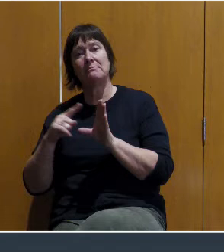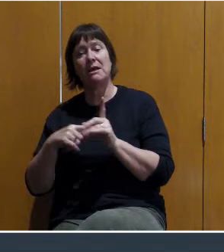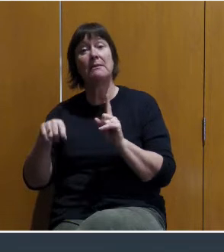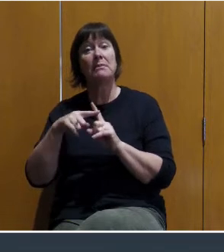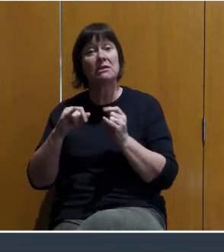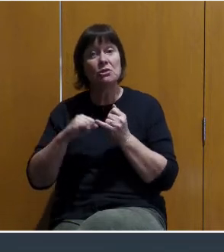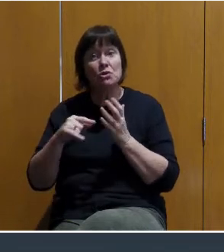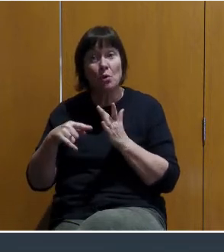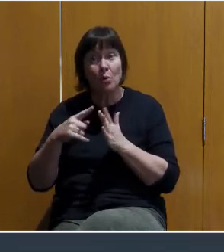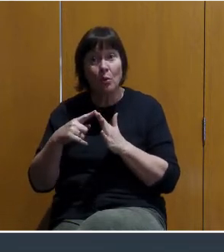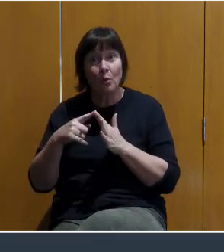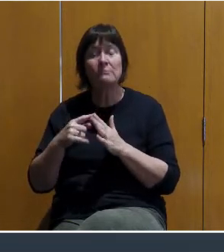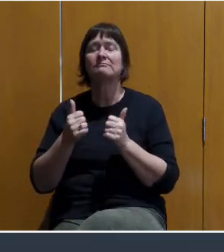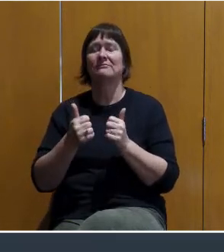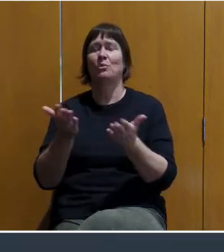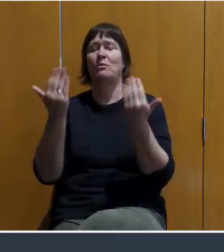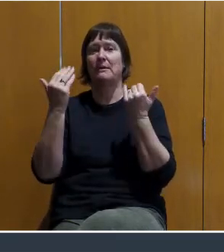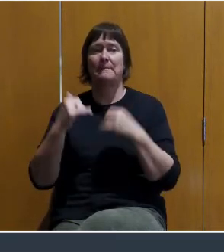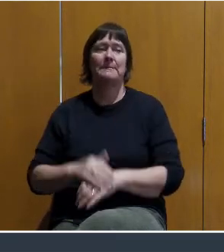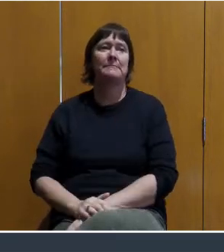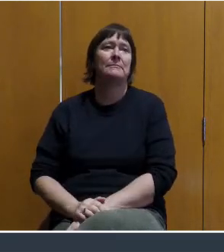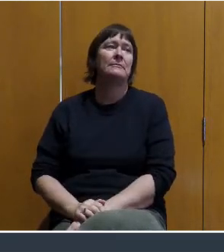Yes. Welcome, ladies.